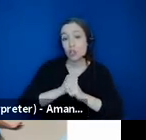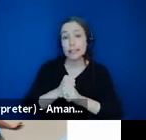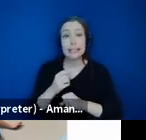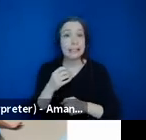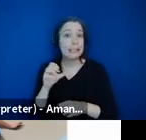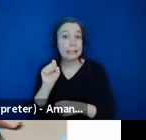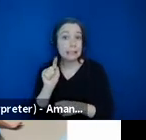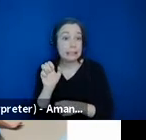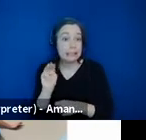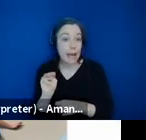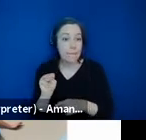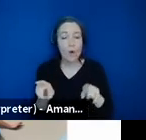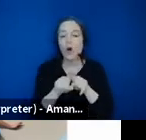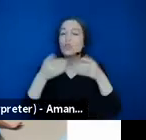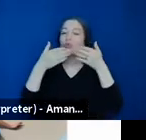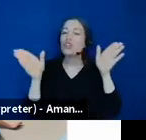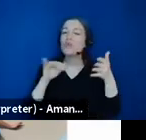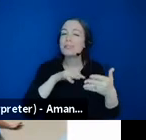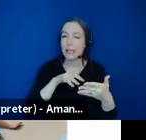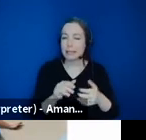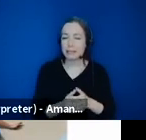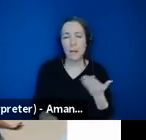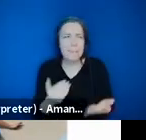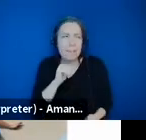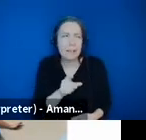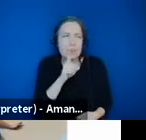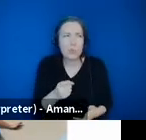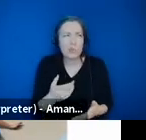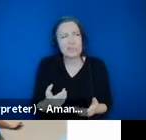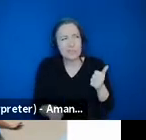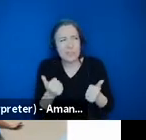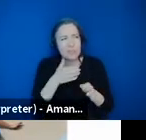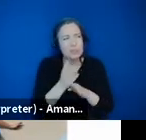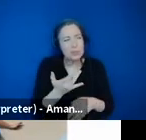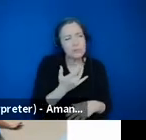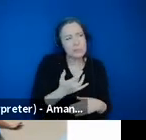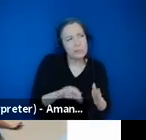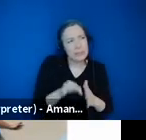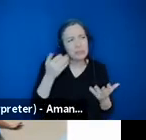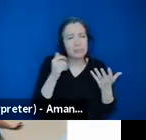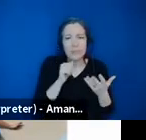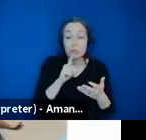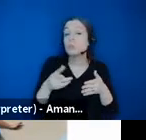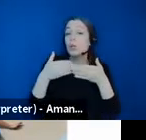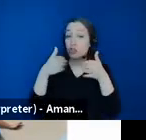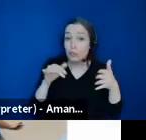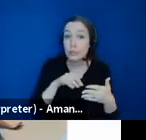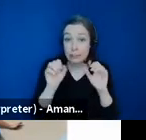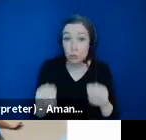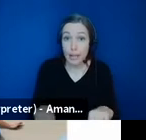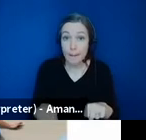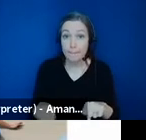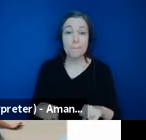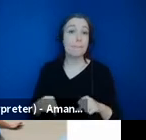may not be sure what they ultimately want to major in yet. You have the ability to complete your gen eds and take some elective courses and other